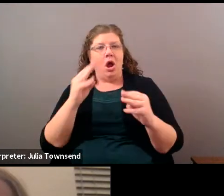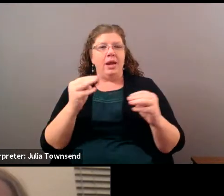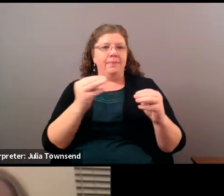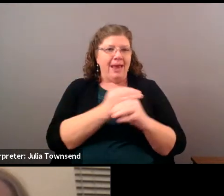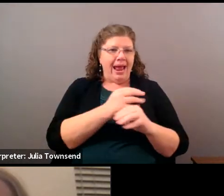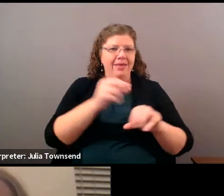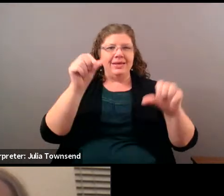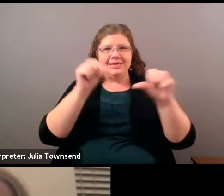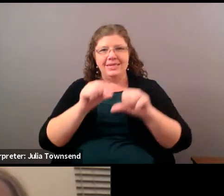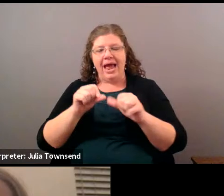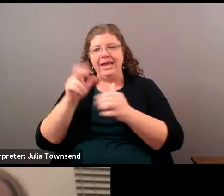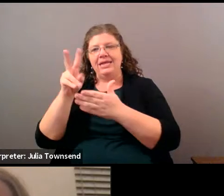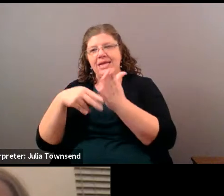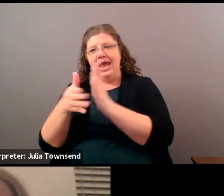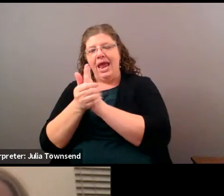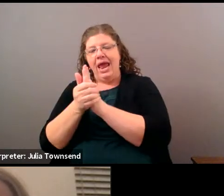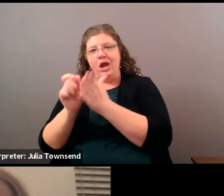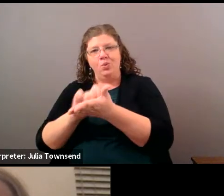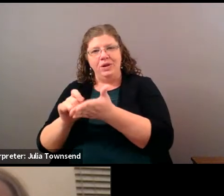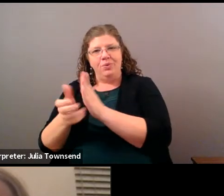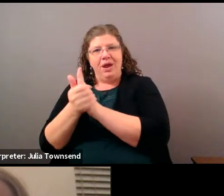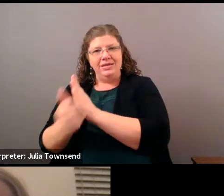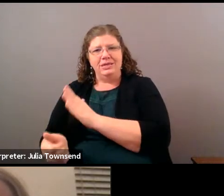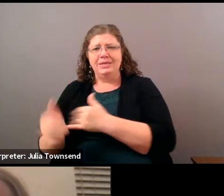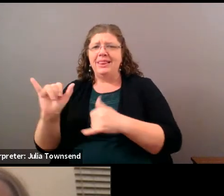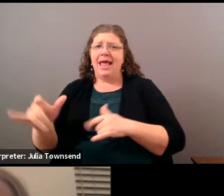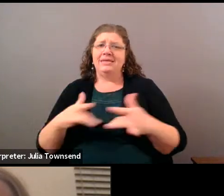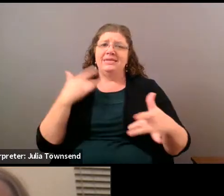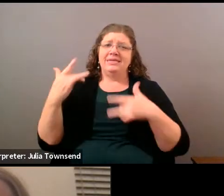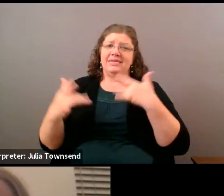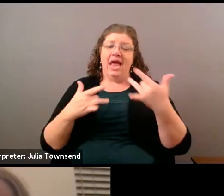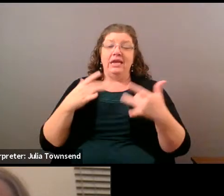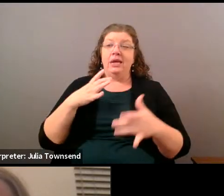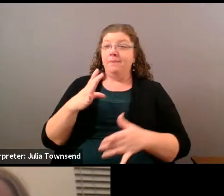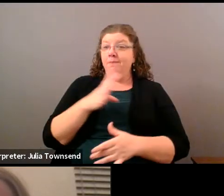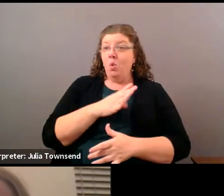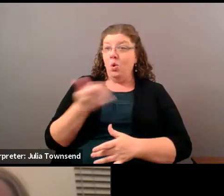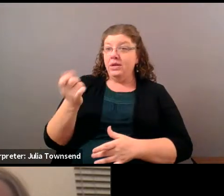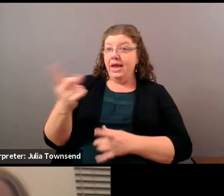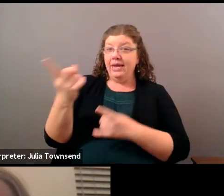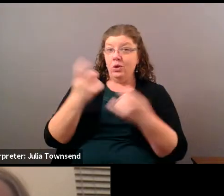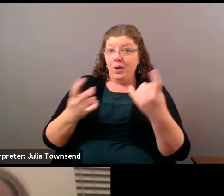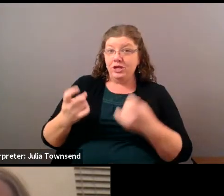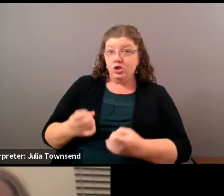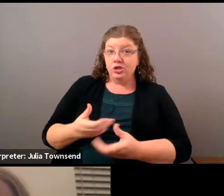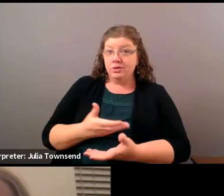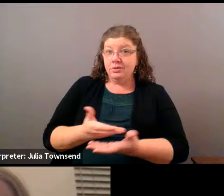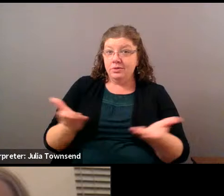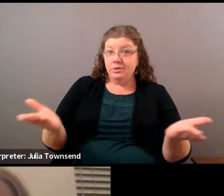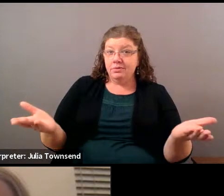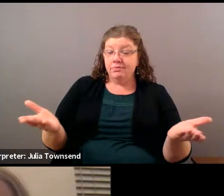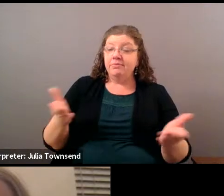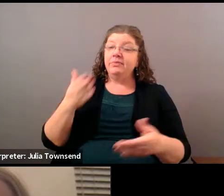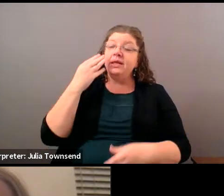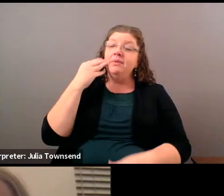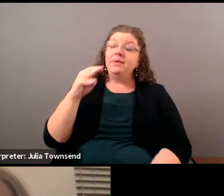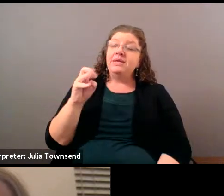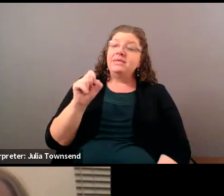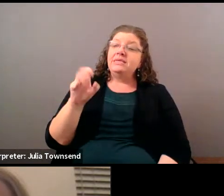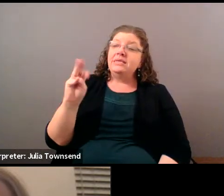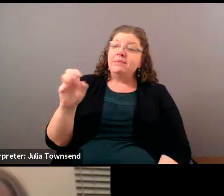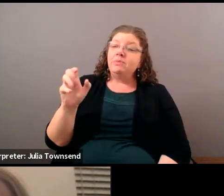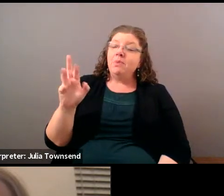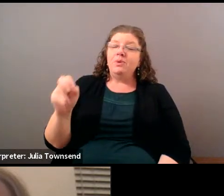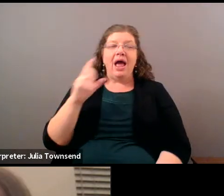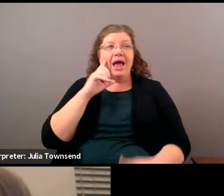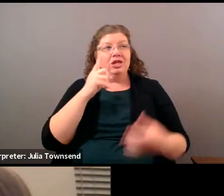science and literacy, and that's really exciting. Board members, are there any questions? Please, Ms. Sims-Moten. I just echo what you